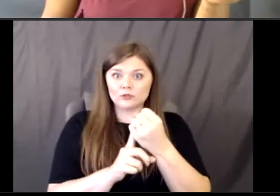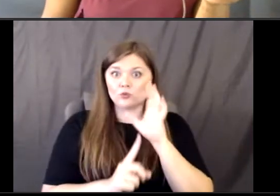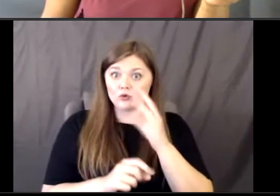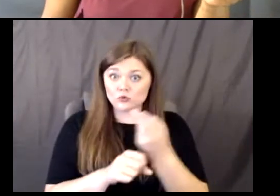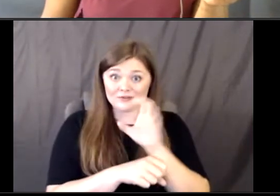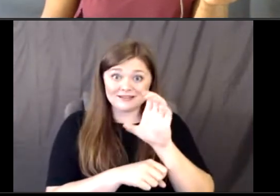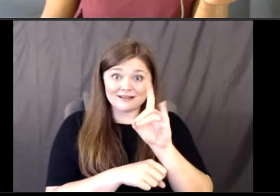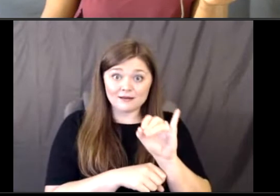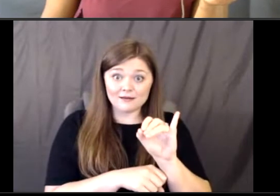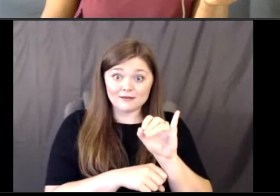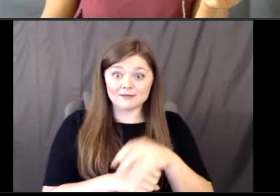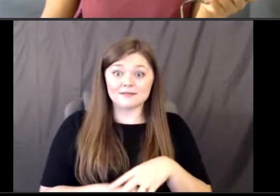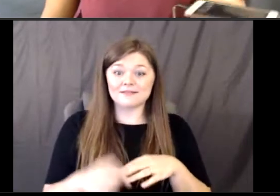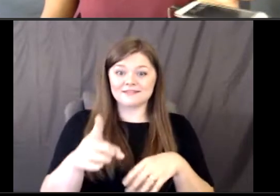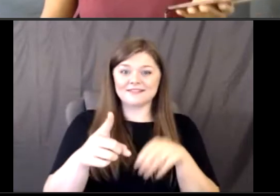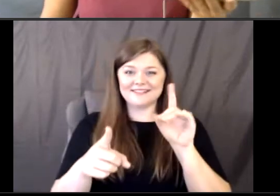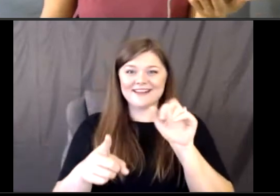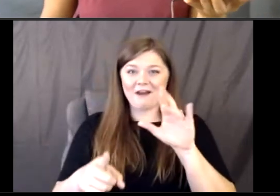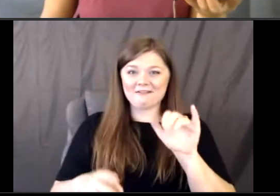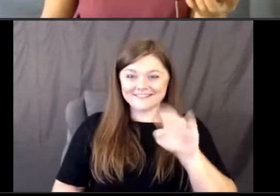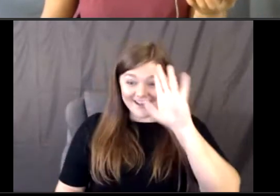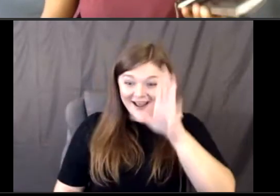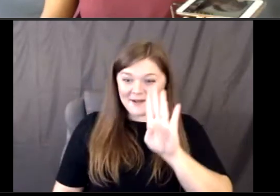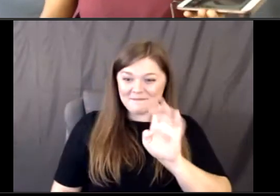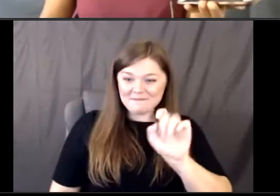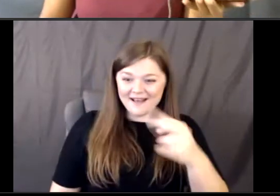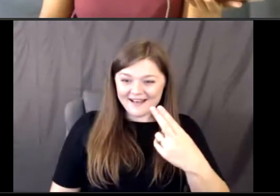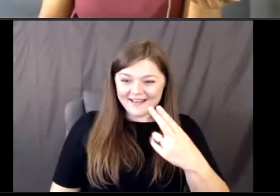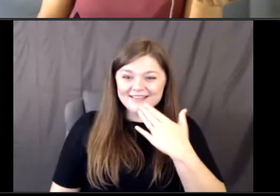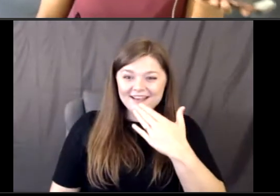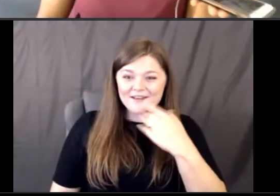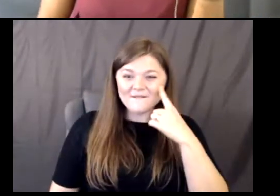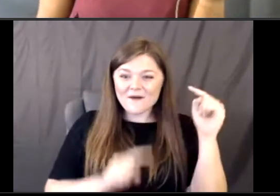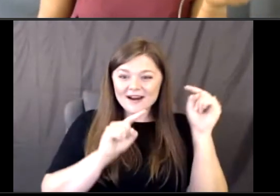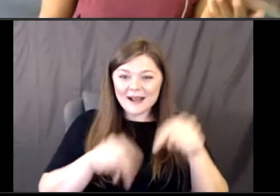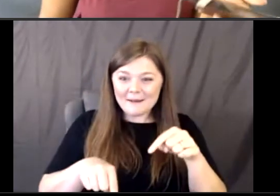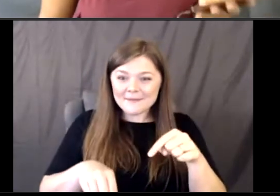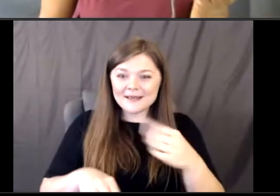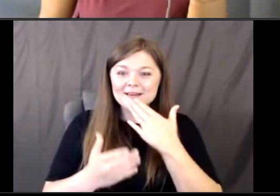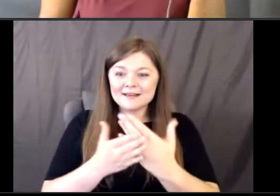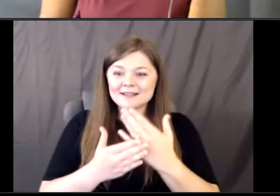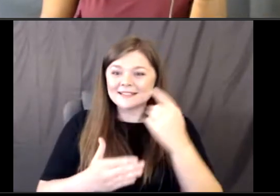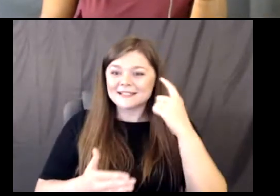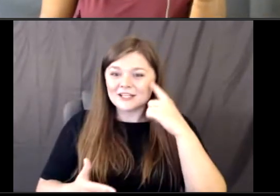Hi, Beth. Thanks for attending. Good to hear your name. Just wanted to